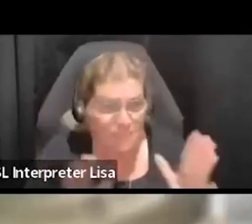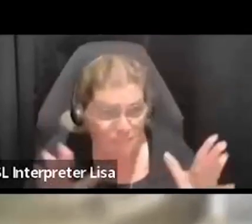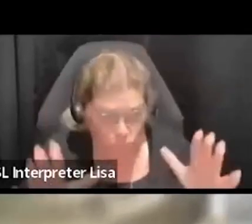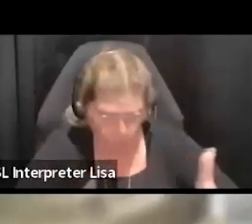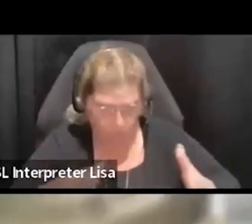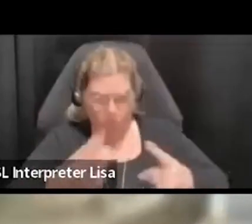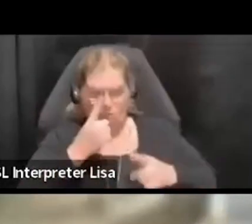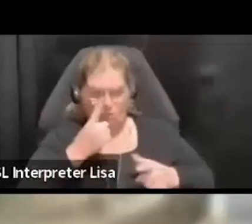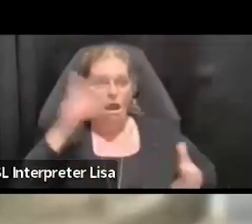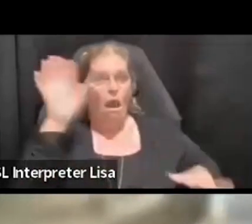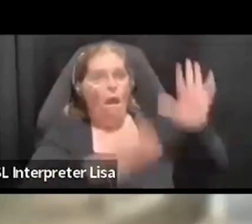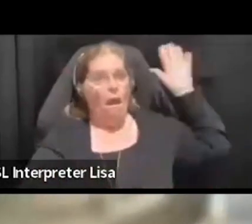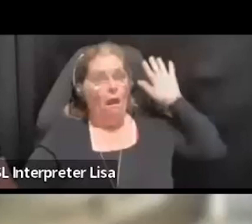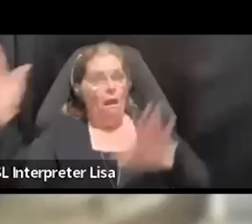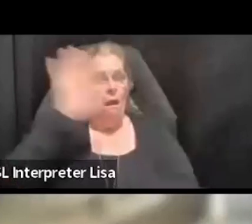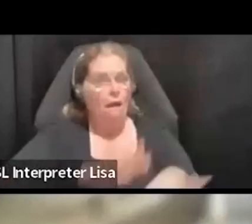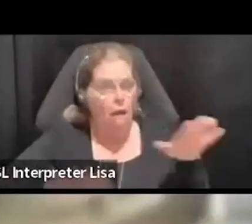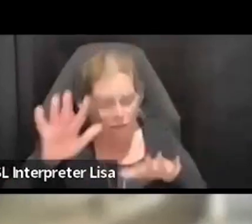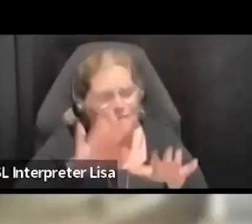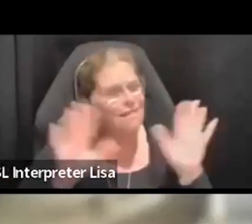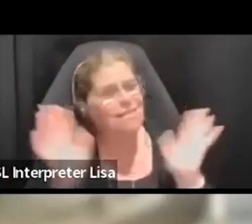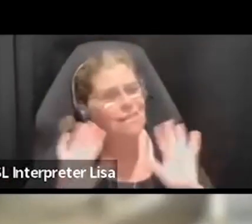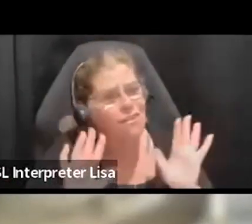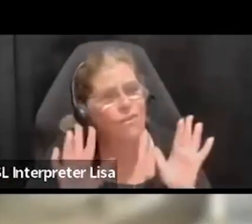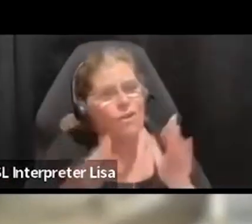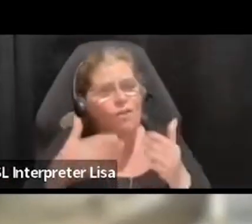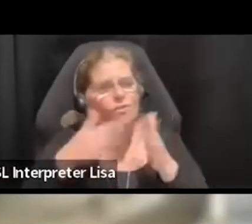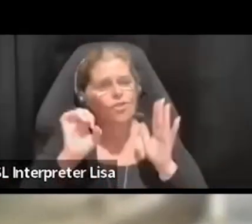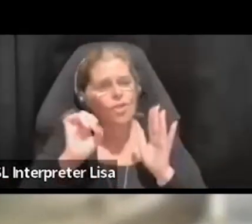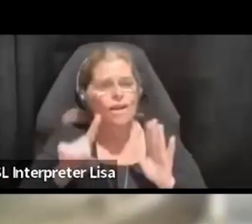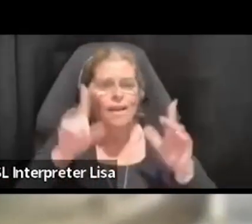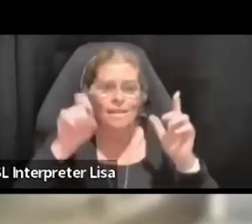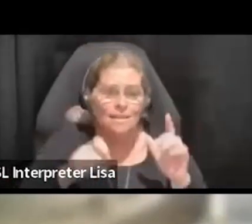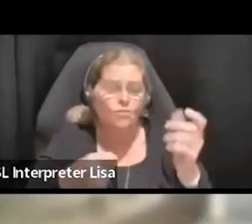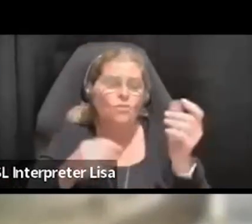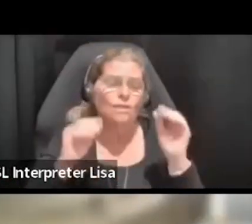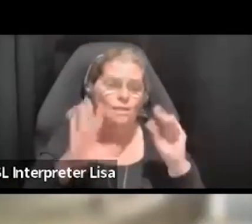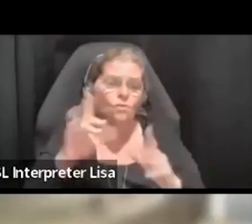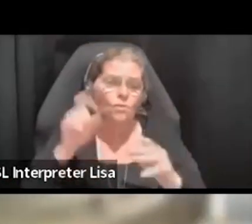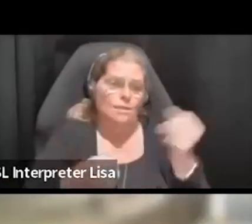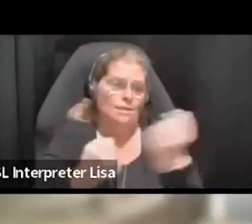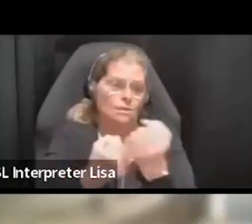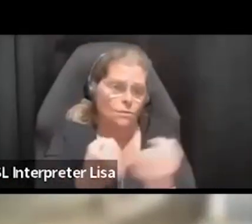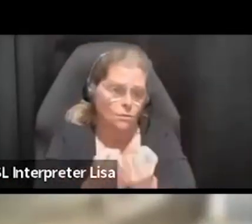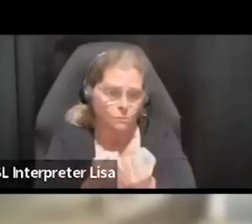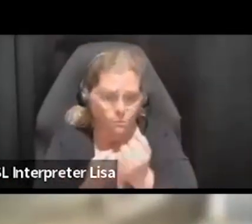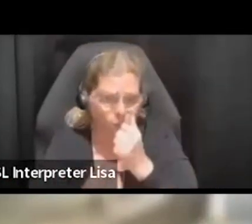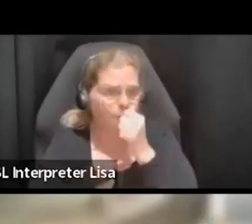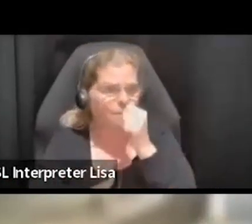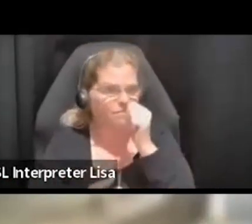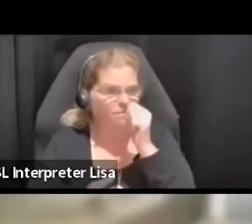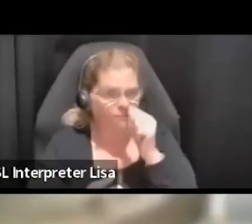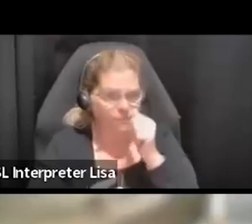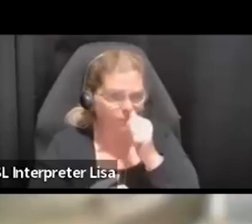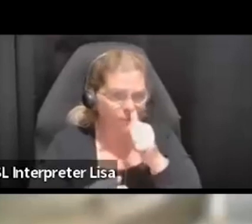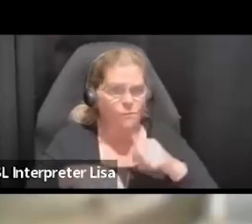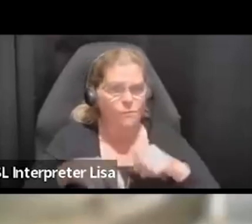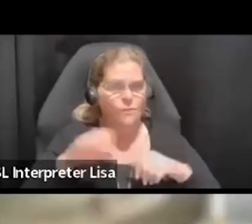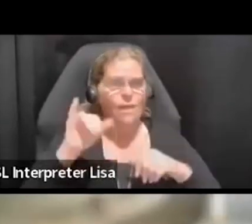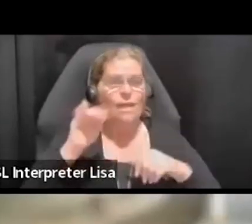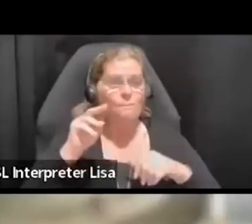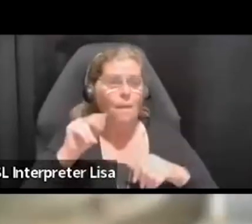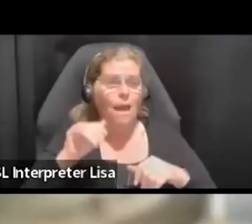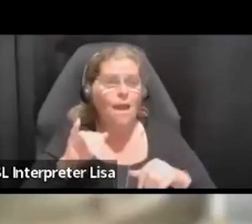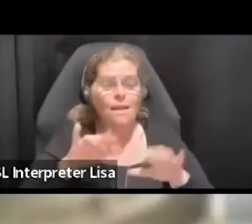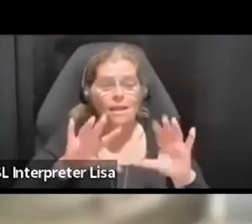not supporting our gen ed teachers. They've got to be And supported. look at class sizes, because if